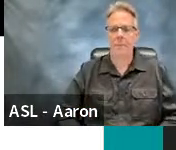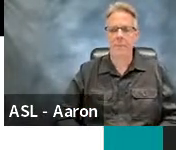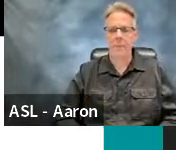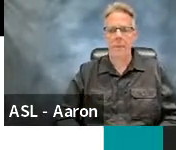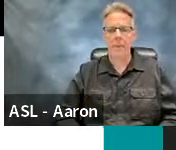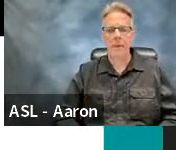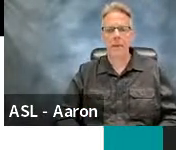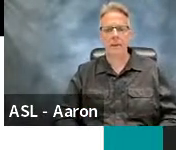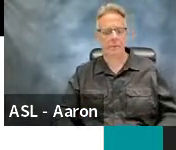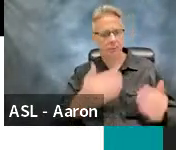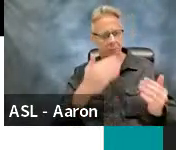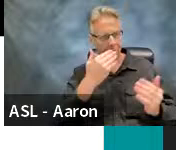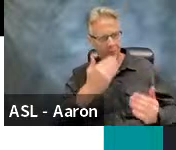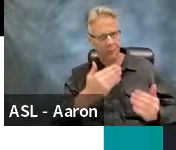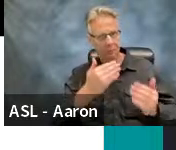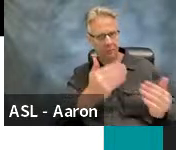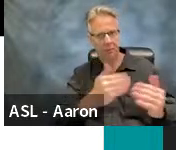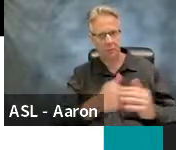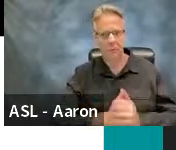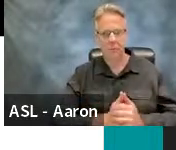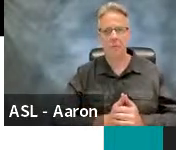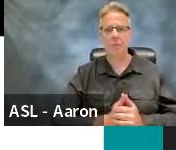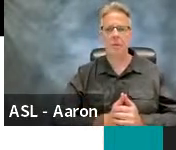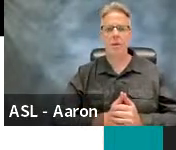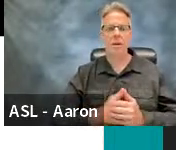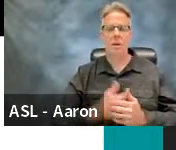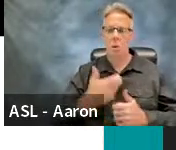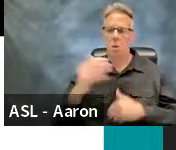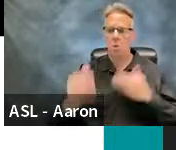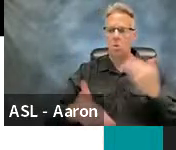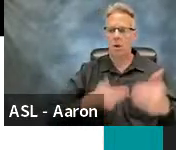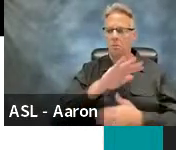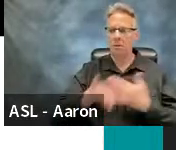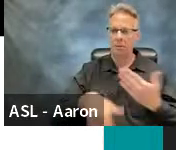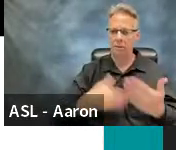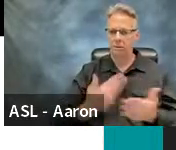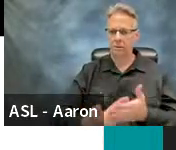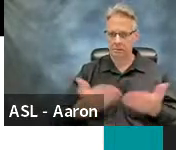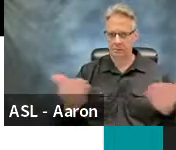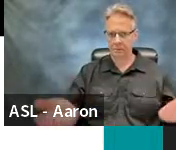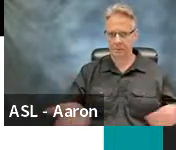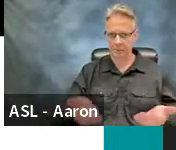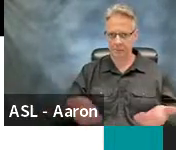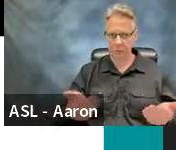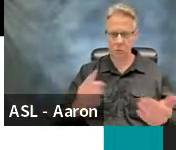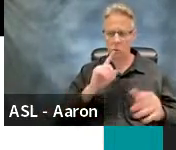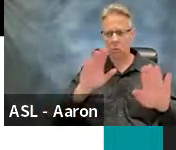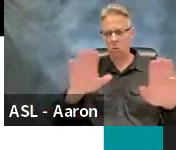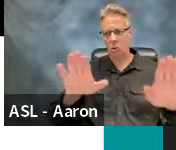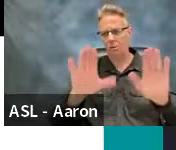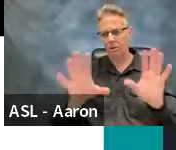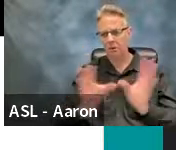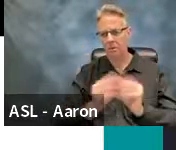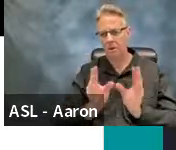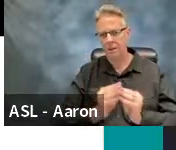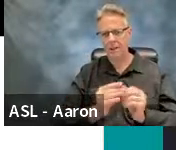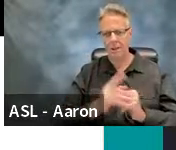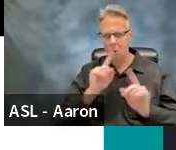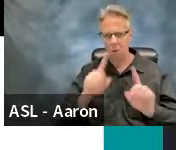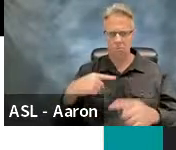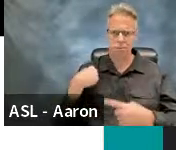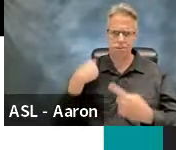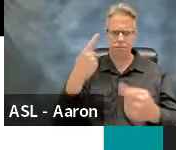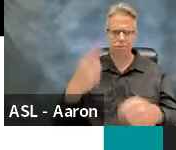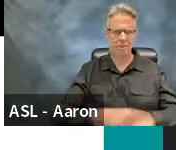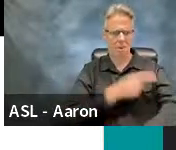Thank you, Mr. Bell. I'd like to first welcome everybody to this wonderful meeting today. It's been a while. I think